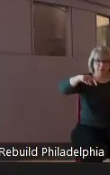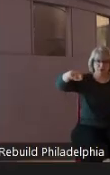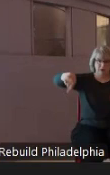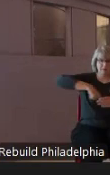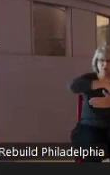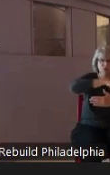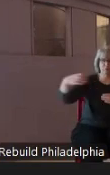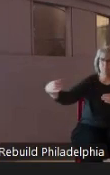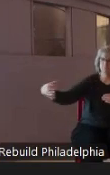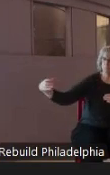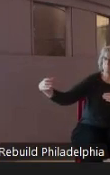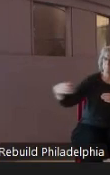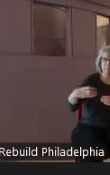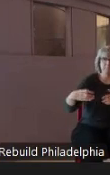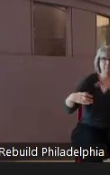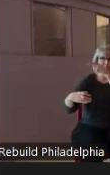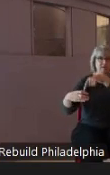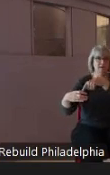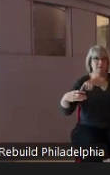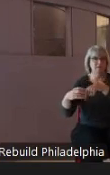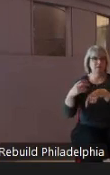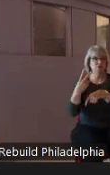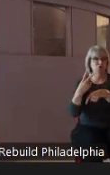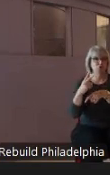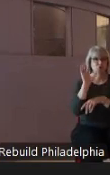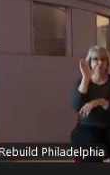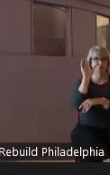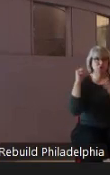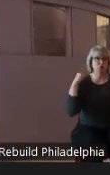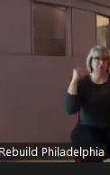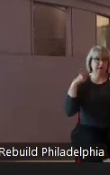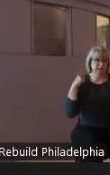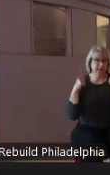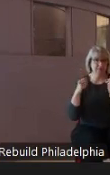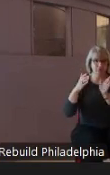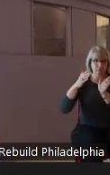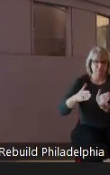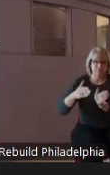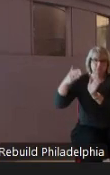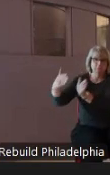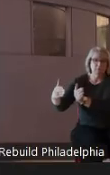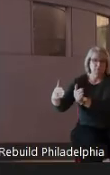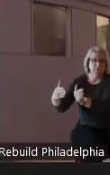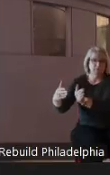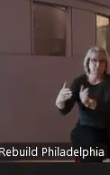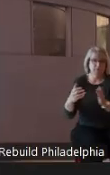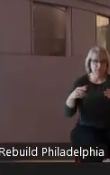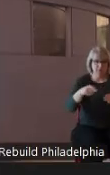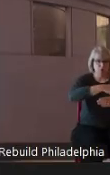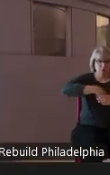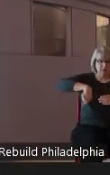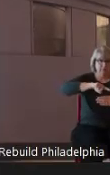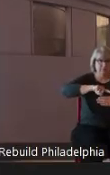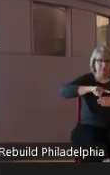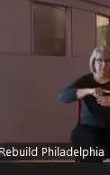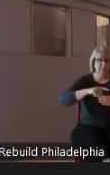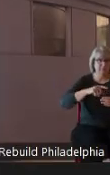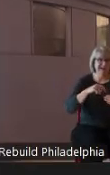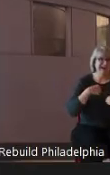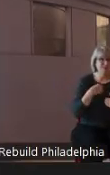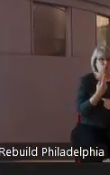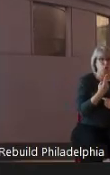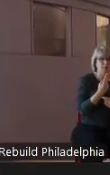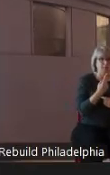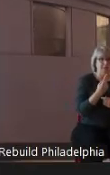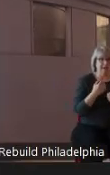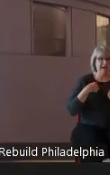circle. The first addition is a 2-court gymnasium. So the current Carousel house has one basketball court. This